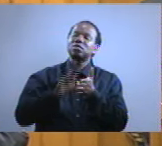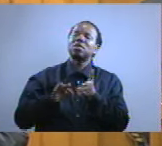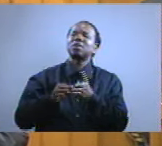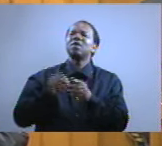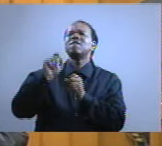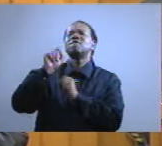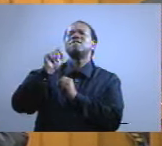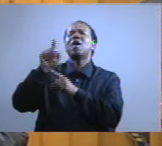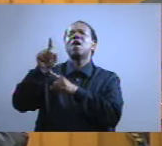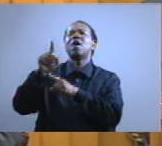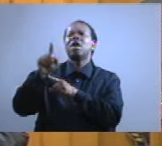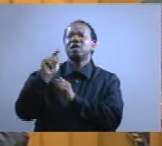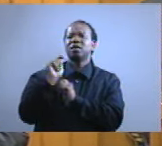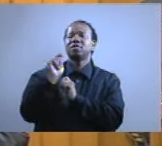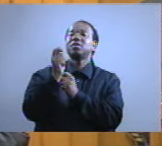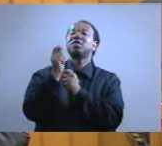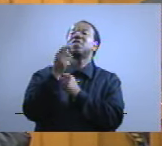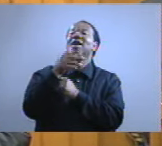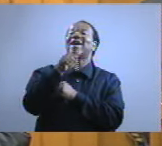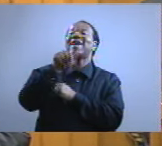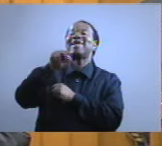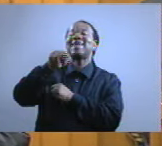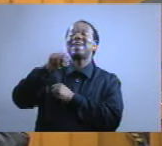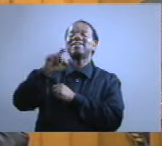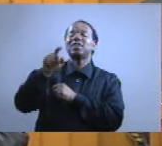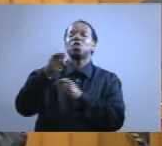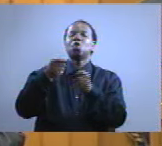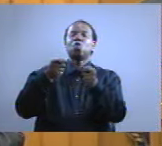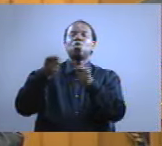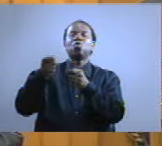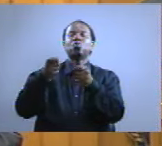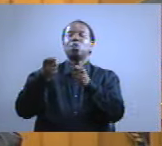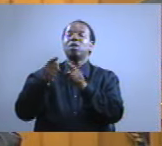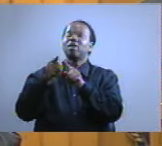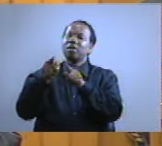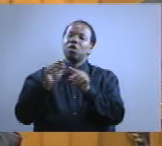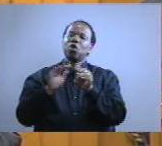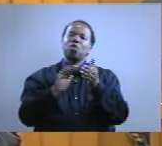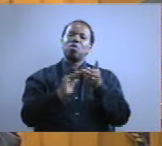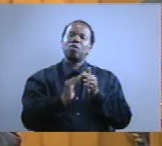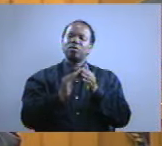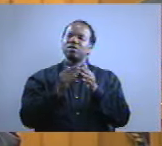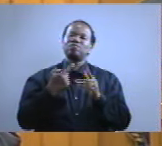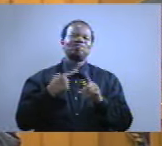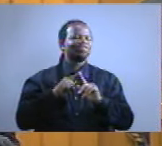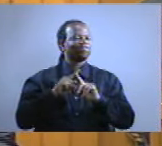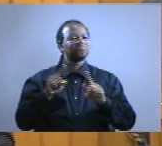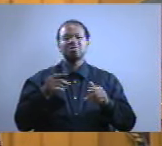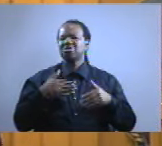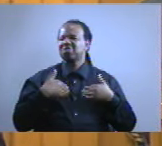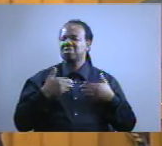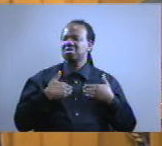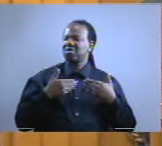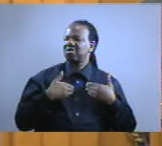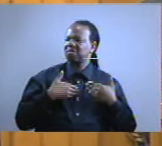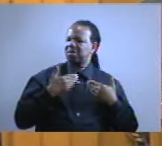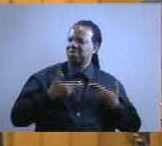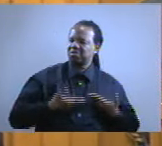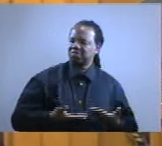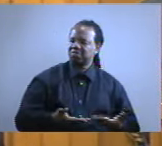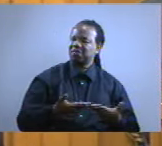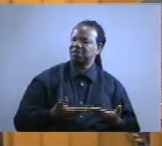area, traditionally ANC stronghold, the communities have demonstrated that dissatisfaction about poor service